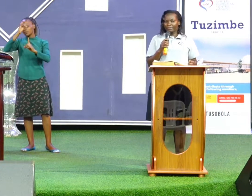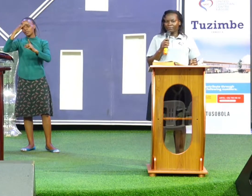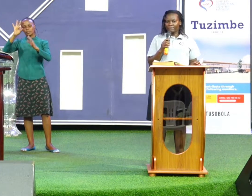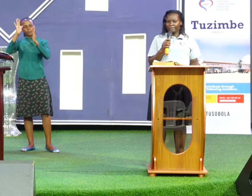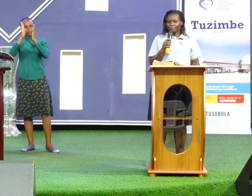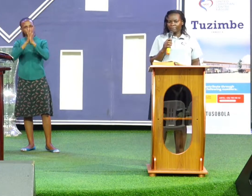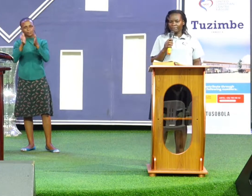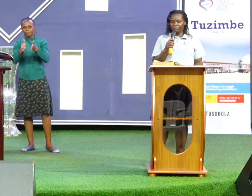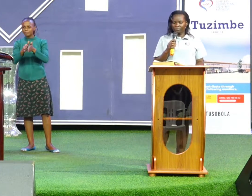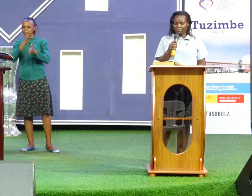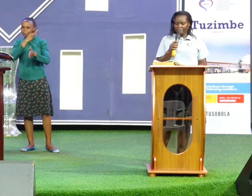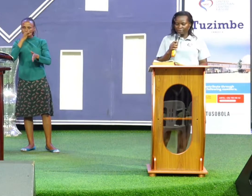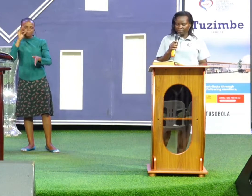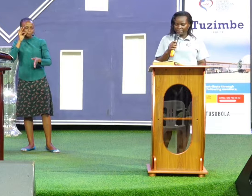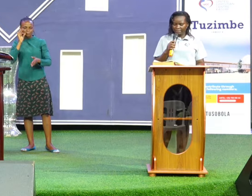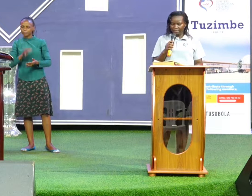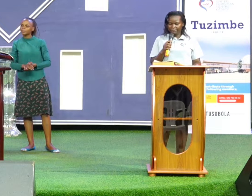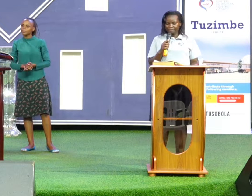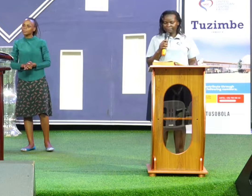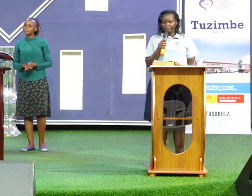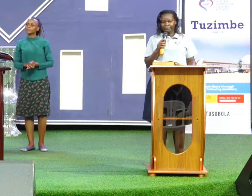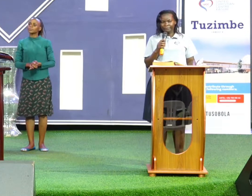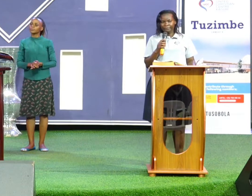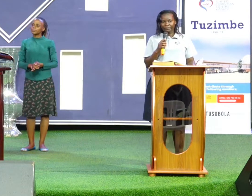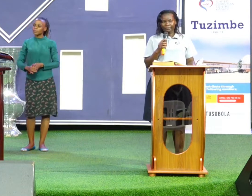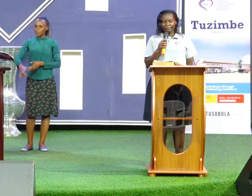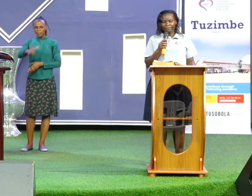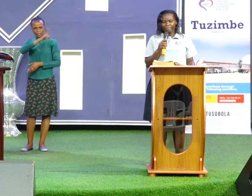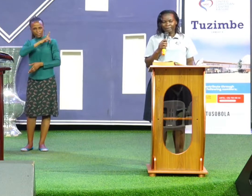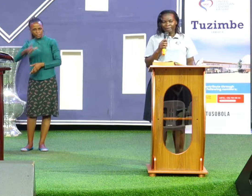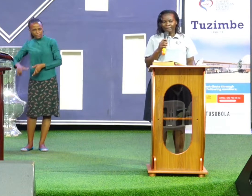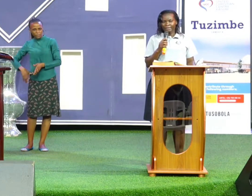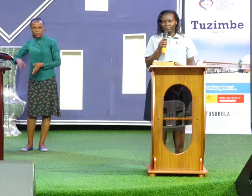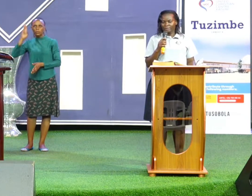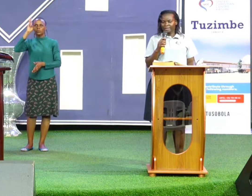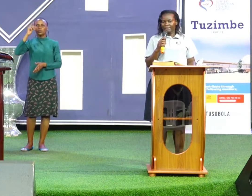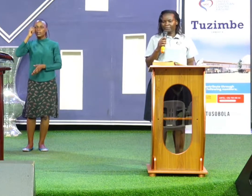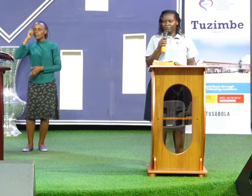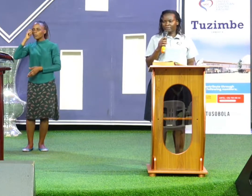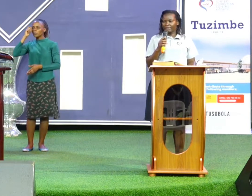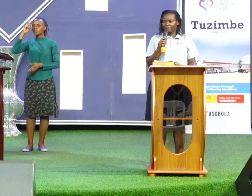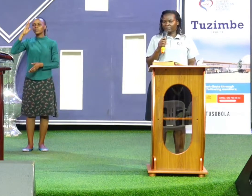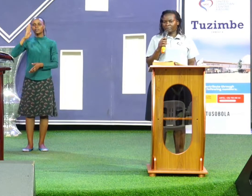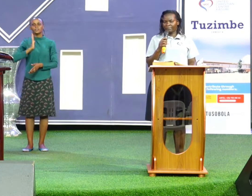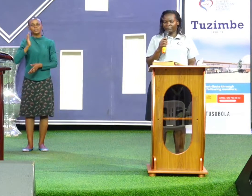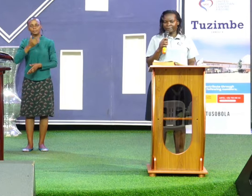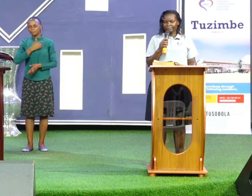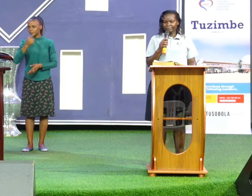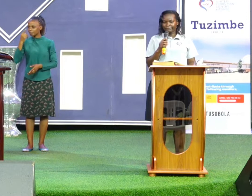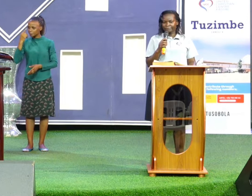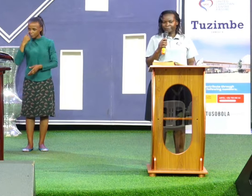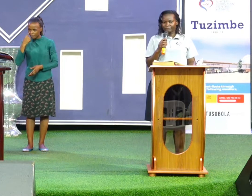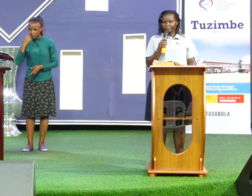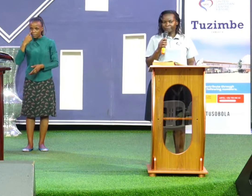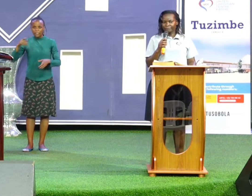Elakwe kusaba kwange nti mu mwezi guno gwo kusaba n'okusiiba. The Lord will open our eyes. Katonda anabikkula amaaso gaffe. That